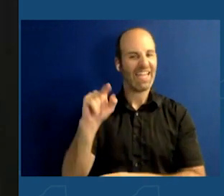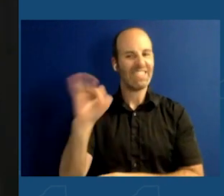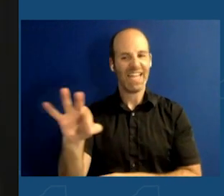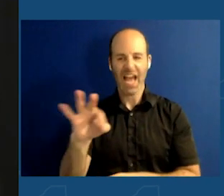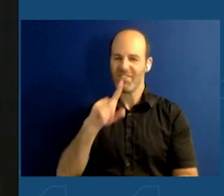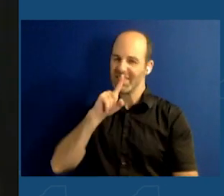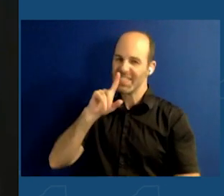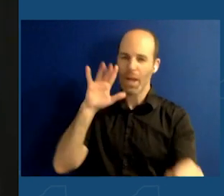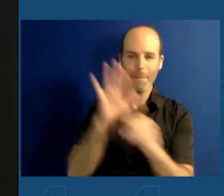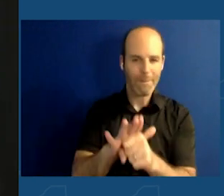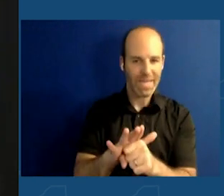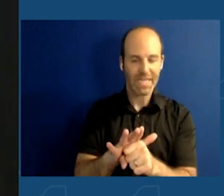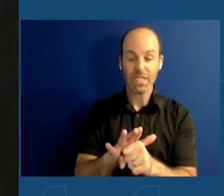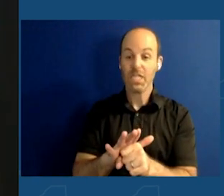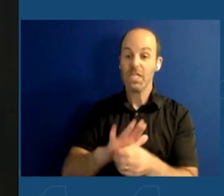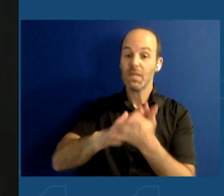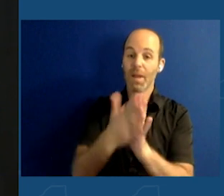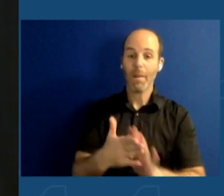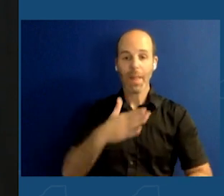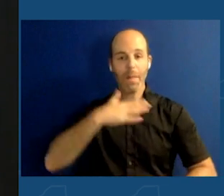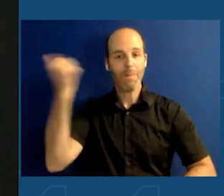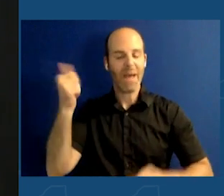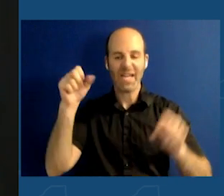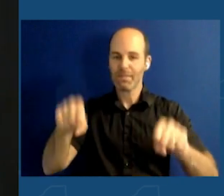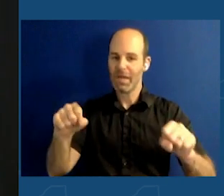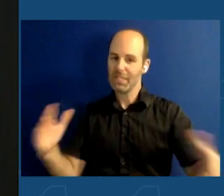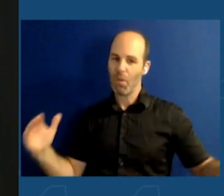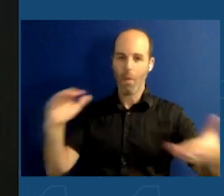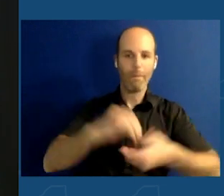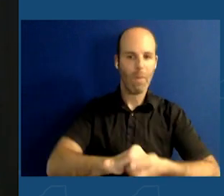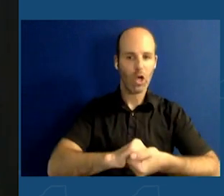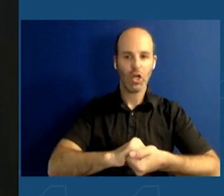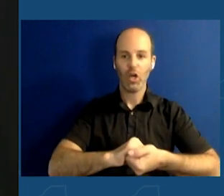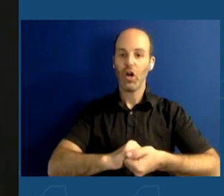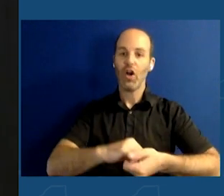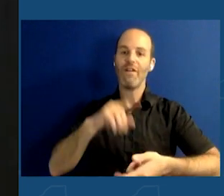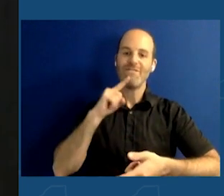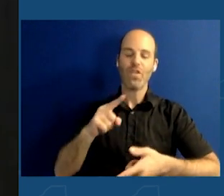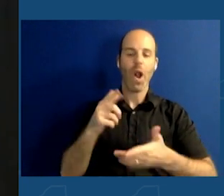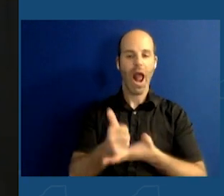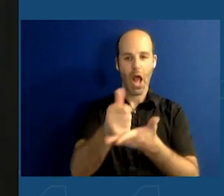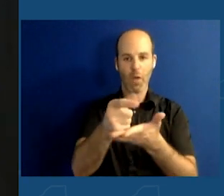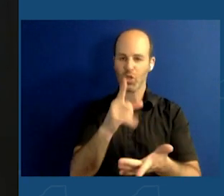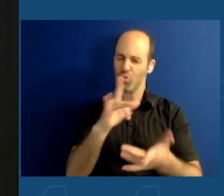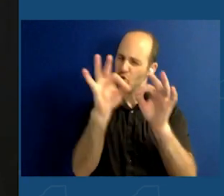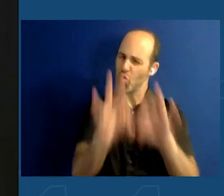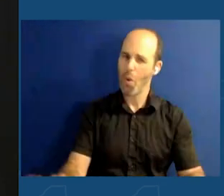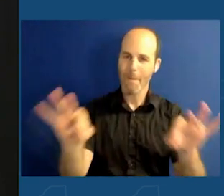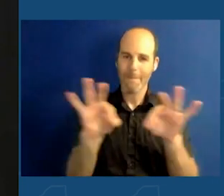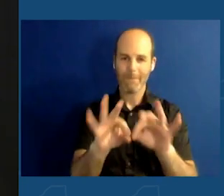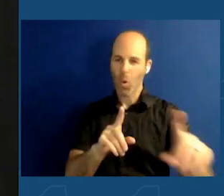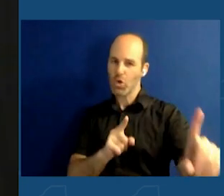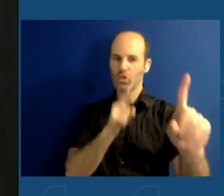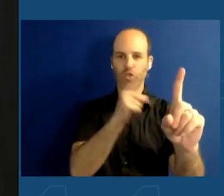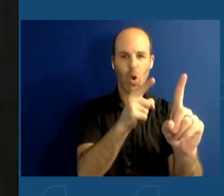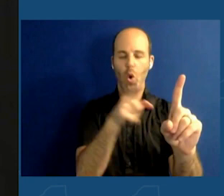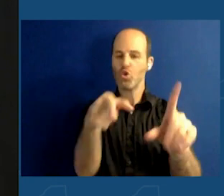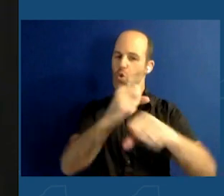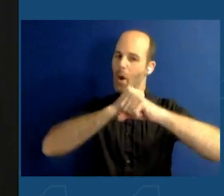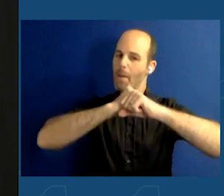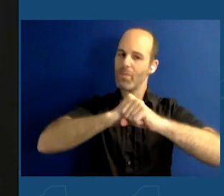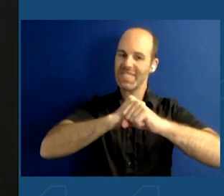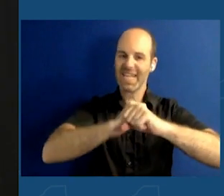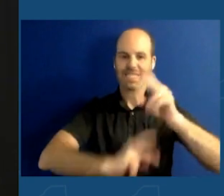being the best possible partner in helping you in your critical mission that you're working on here, protecting the people of New